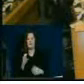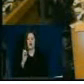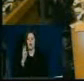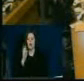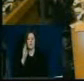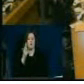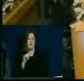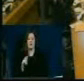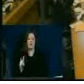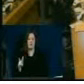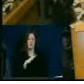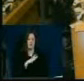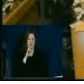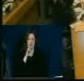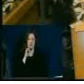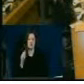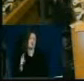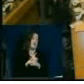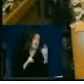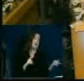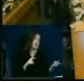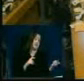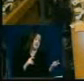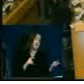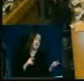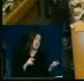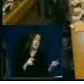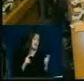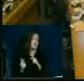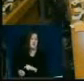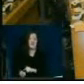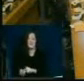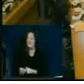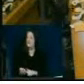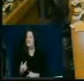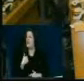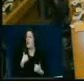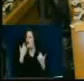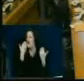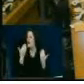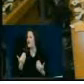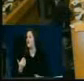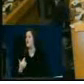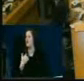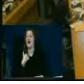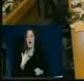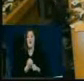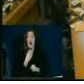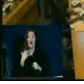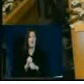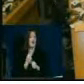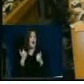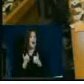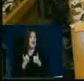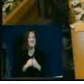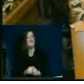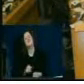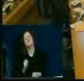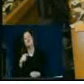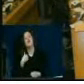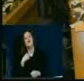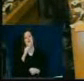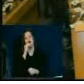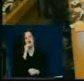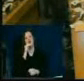can go ahead. You can go ahead. All right. So I'll go ahead. I won. You had your microphone